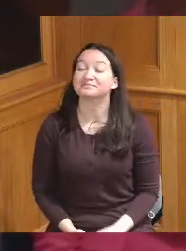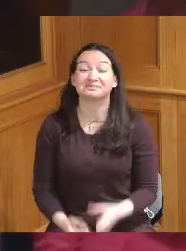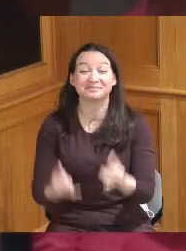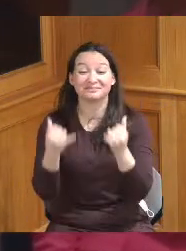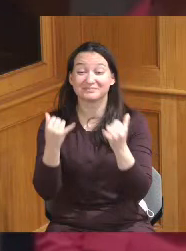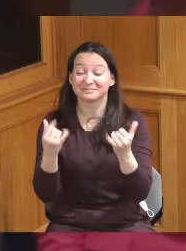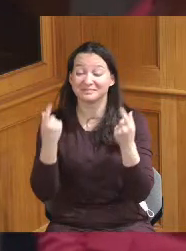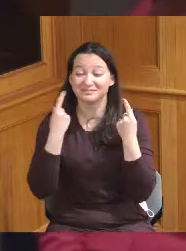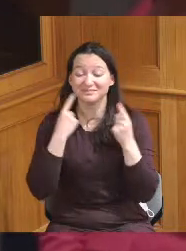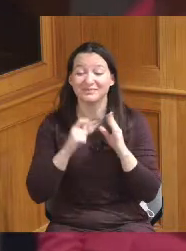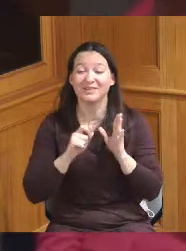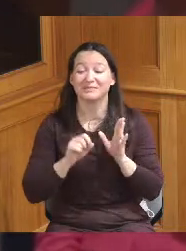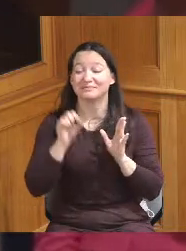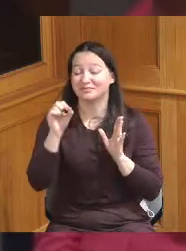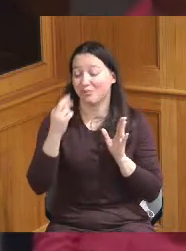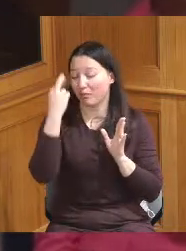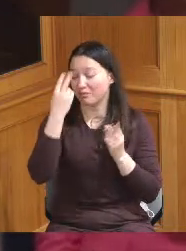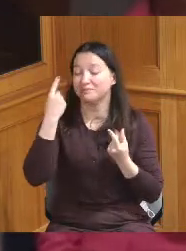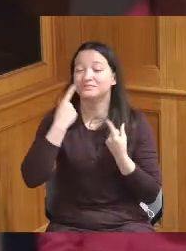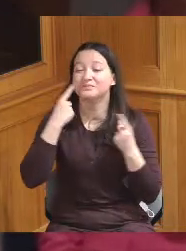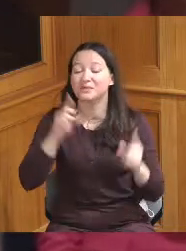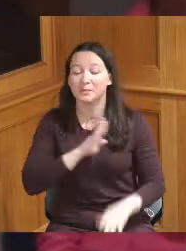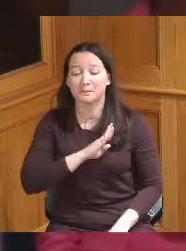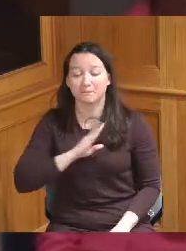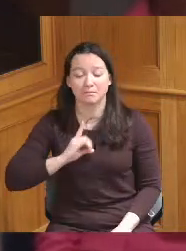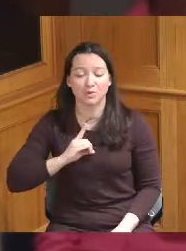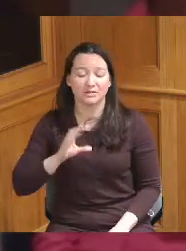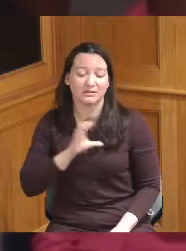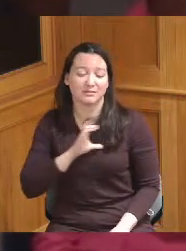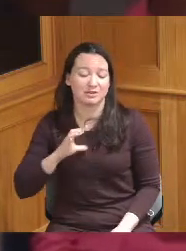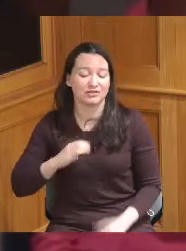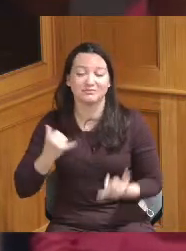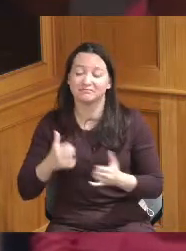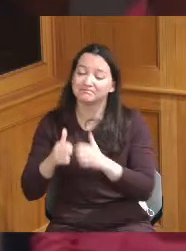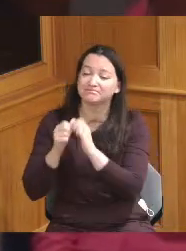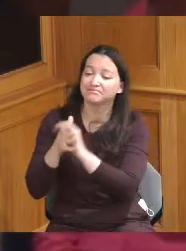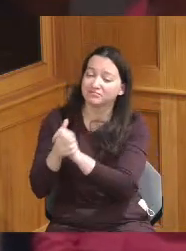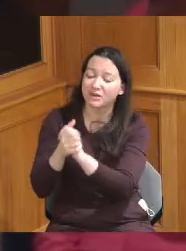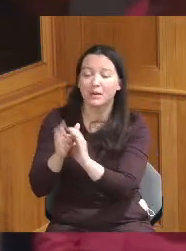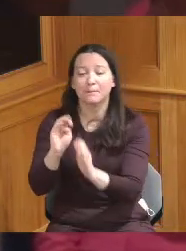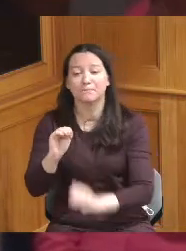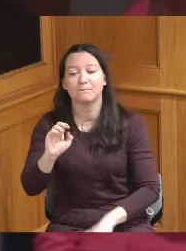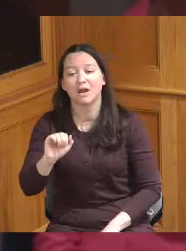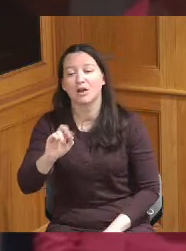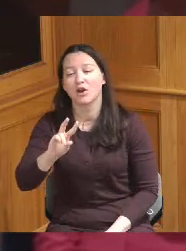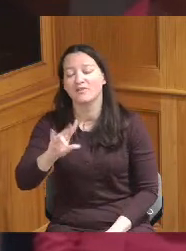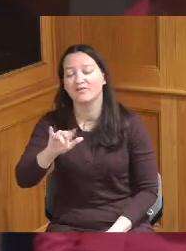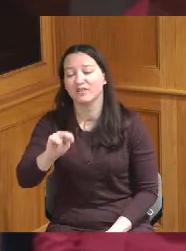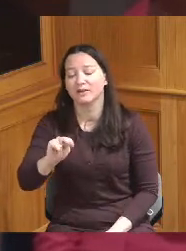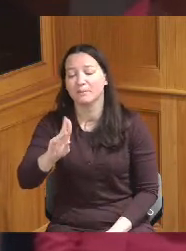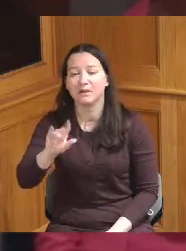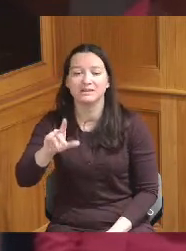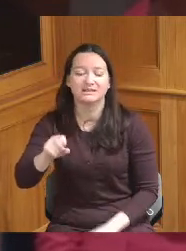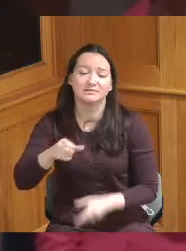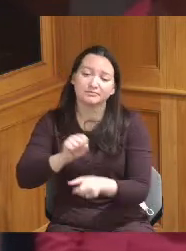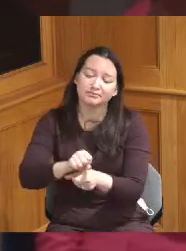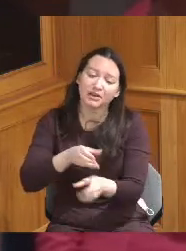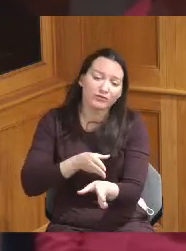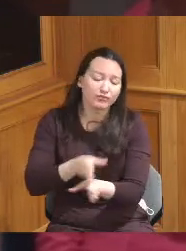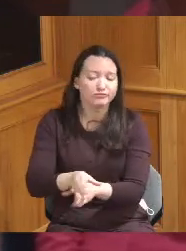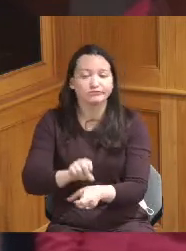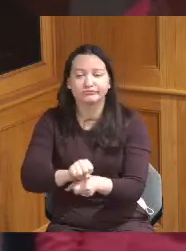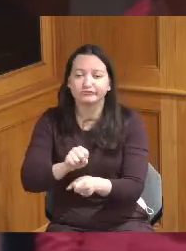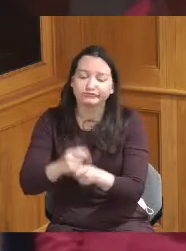Now, therefore, be it proclaimed that the Board of Commissioners hereby congratulates Marvin Butts on his professional career